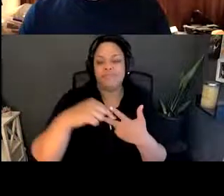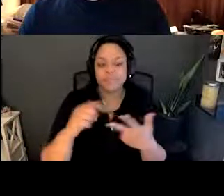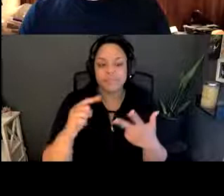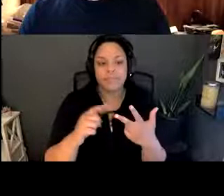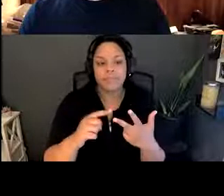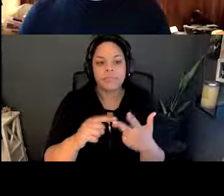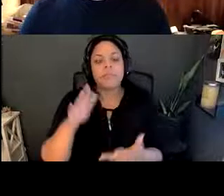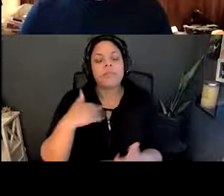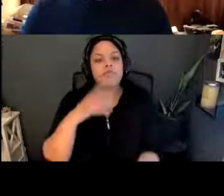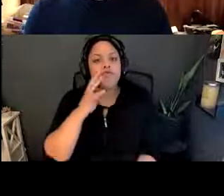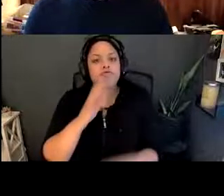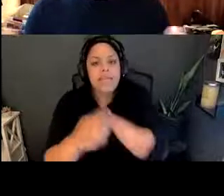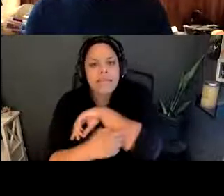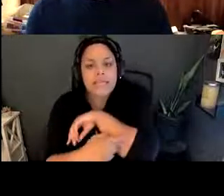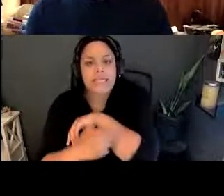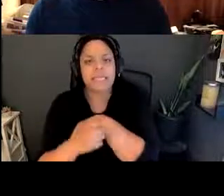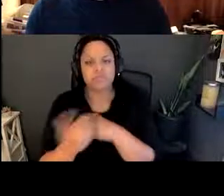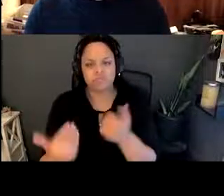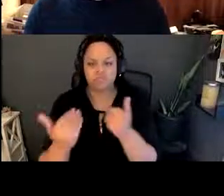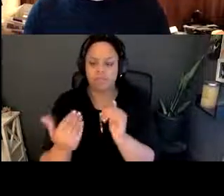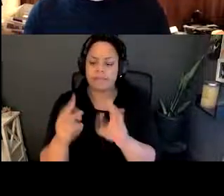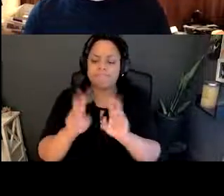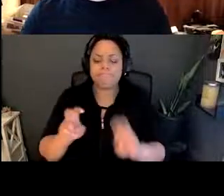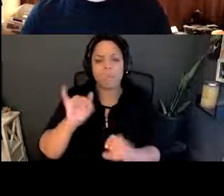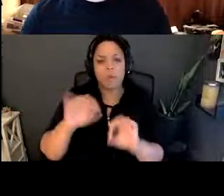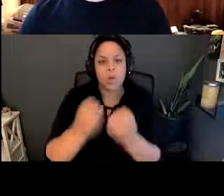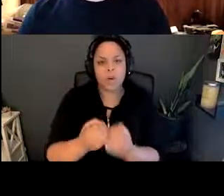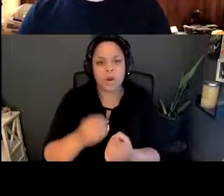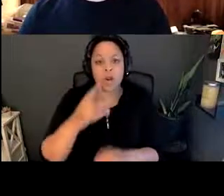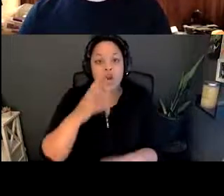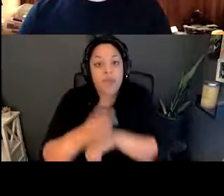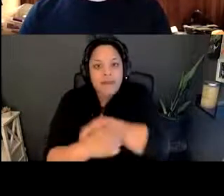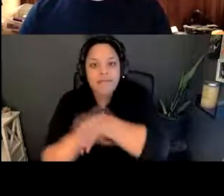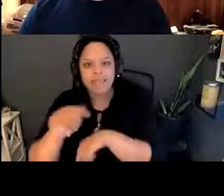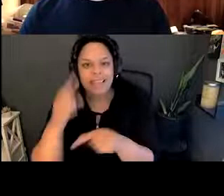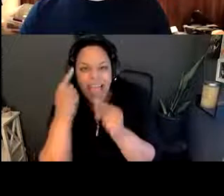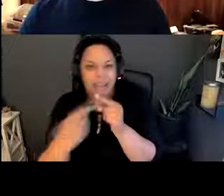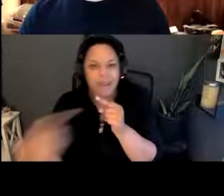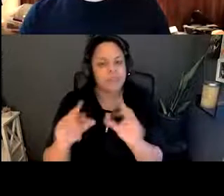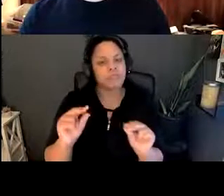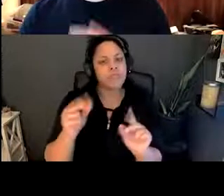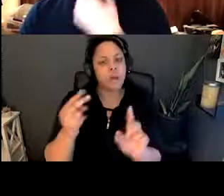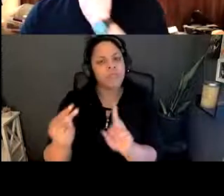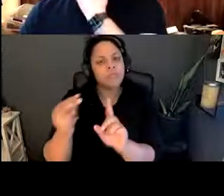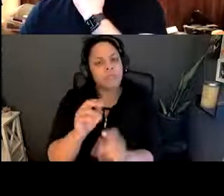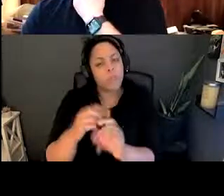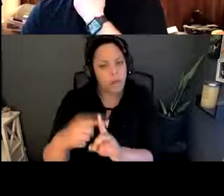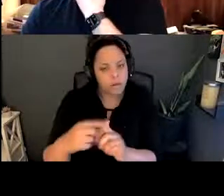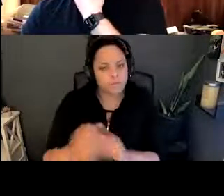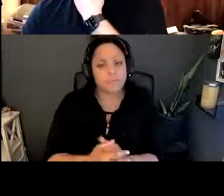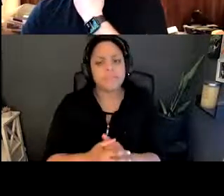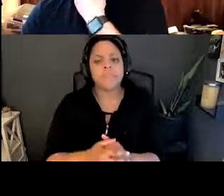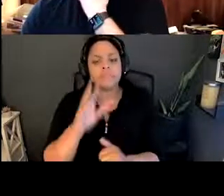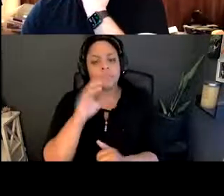being curious about cravings, not really seeing cravings as the enemy, right? We're also helping them learn how to regulate